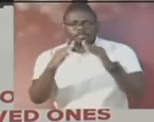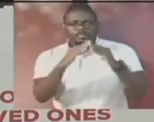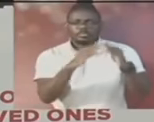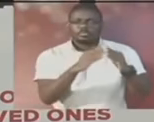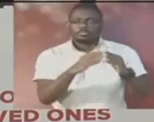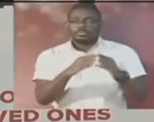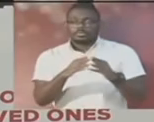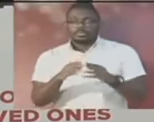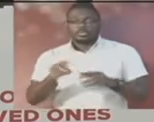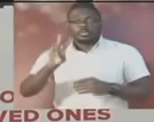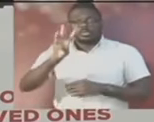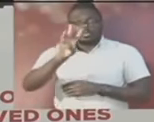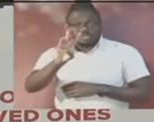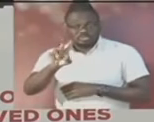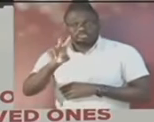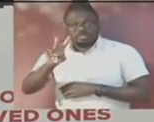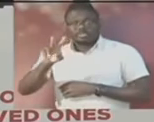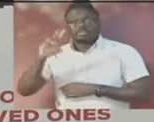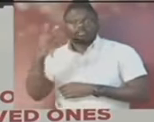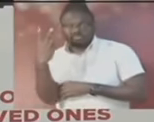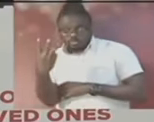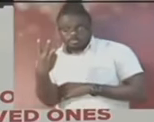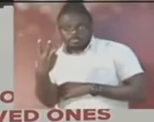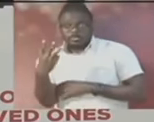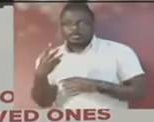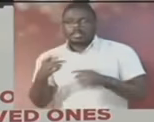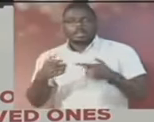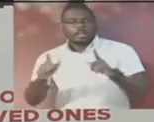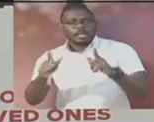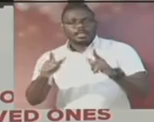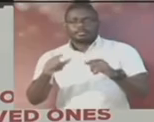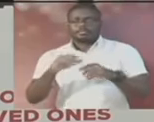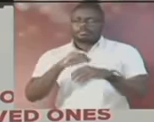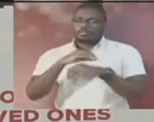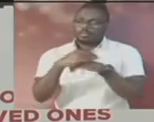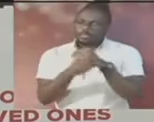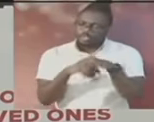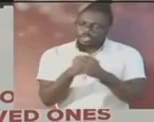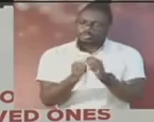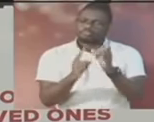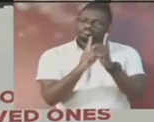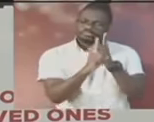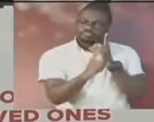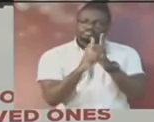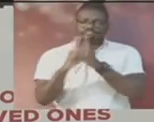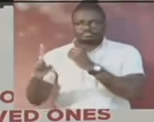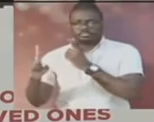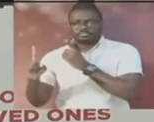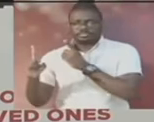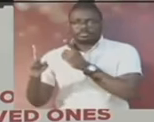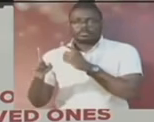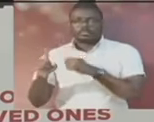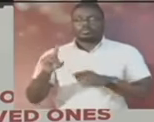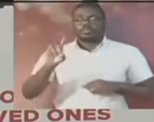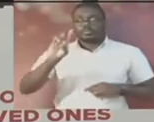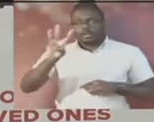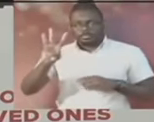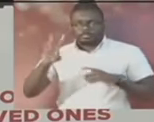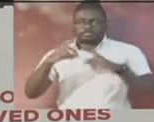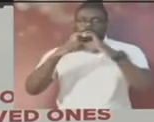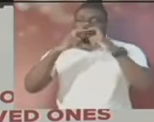about since February of last year. Let's watch our distance and avoid the commingling and the congregation and